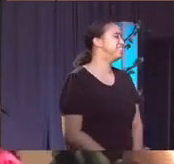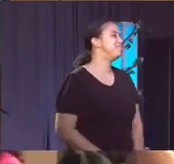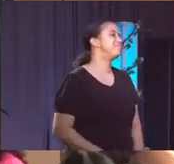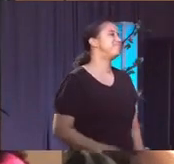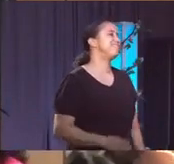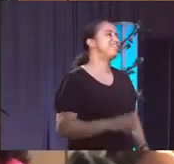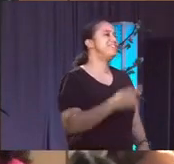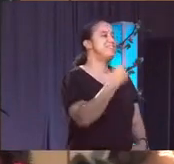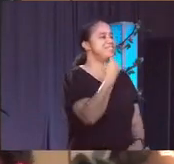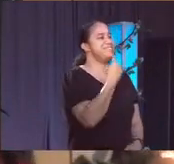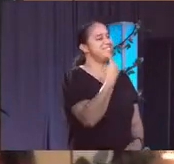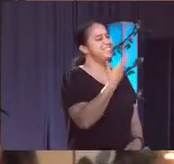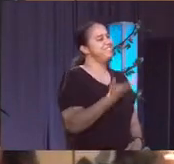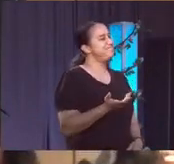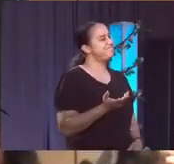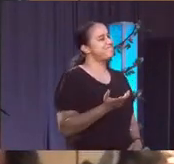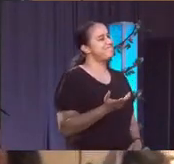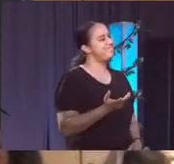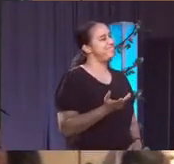What I'm saying is...